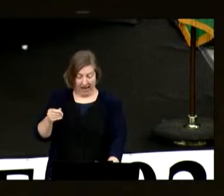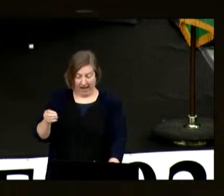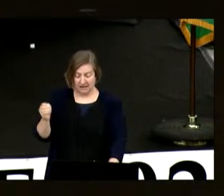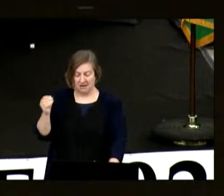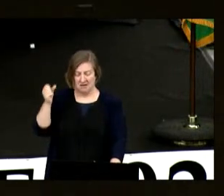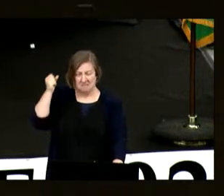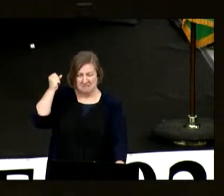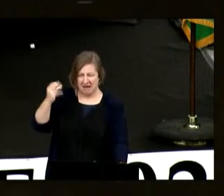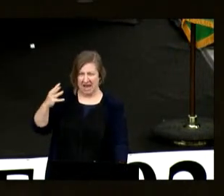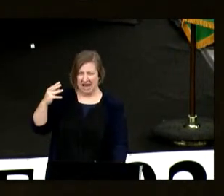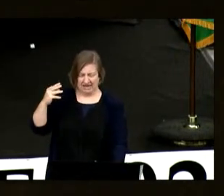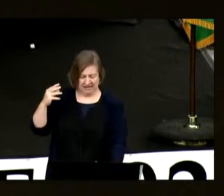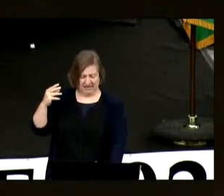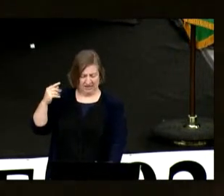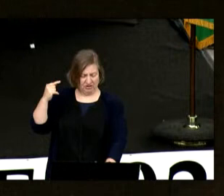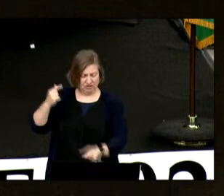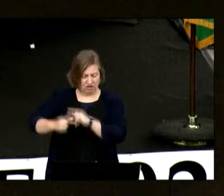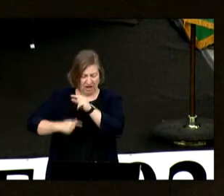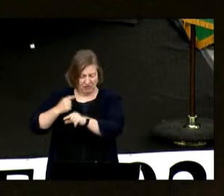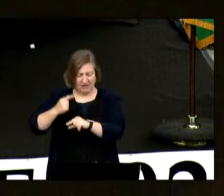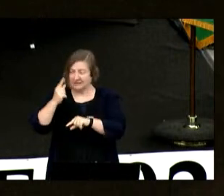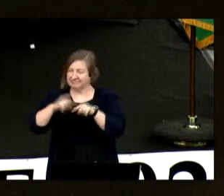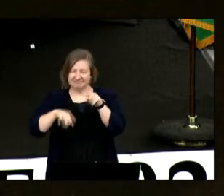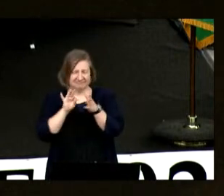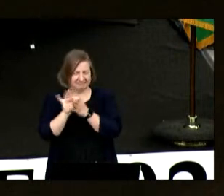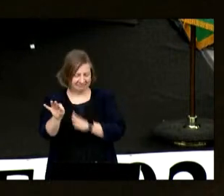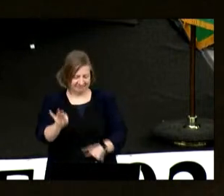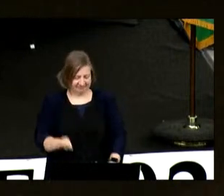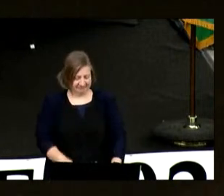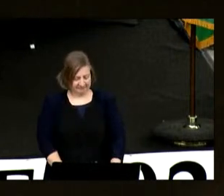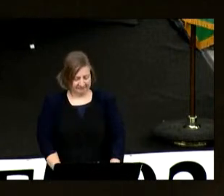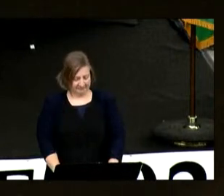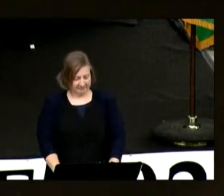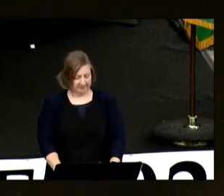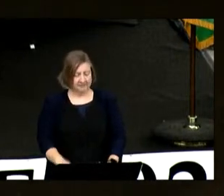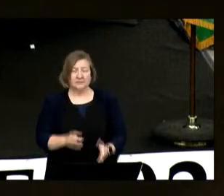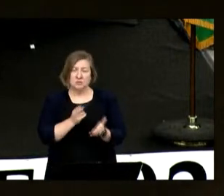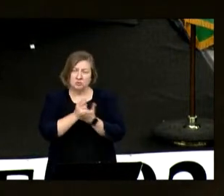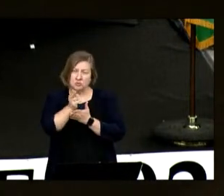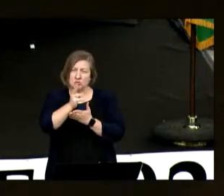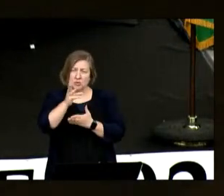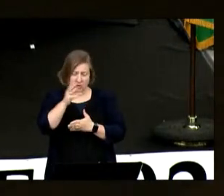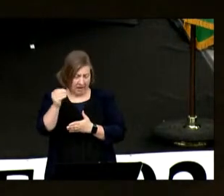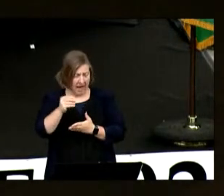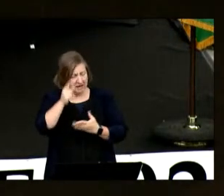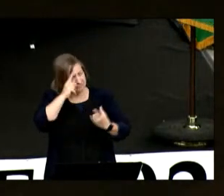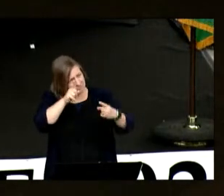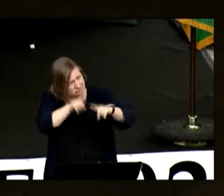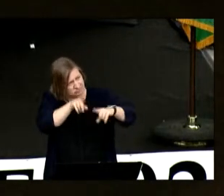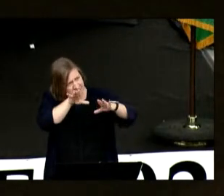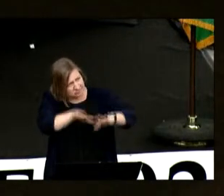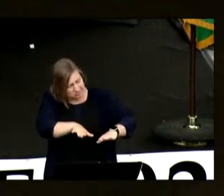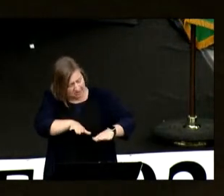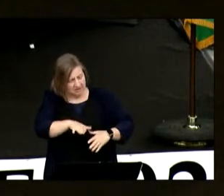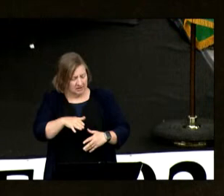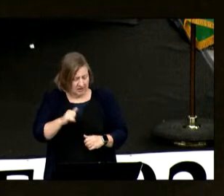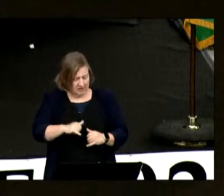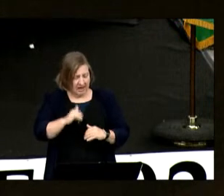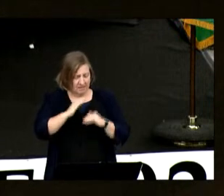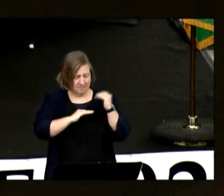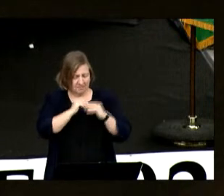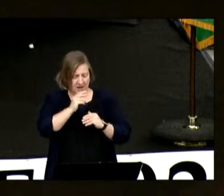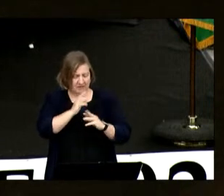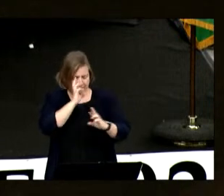more generations than can be counted. Truth and reconciliation are critical to building